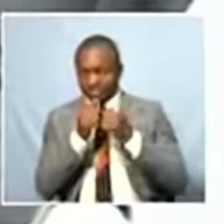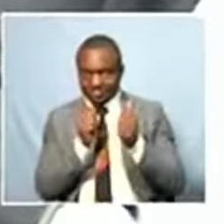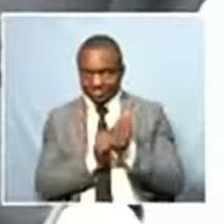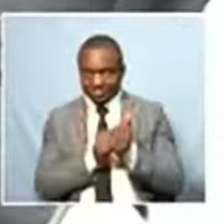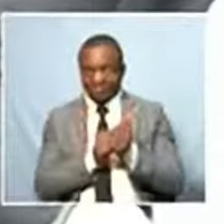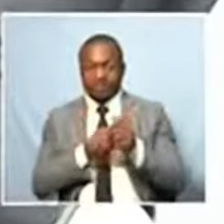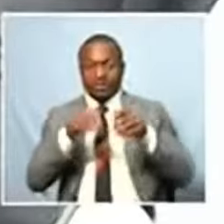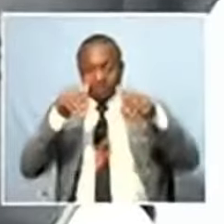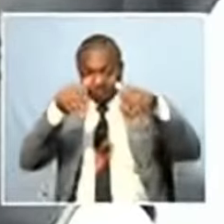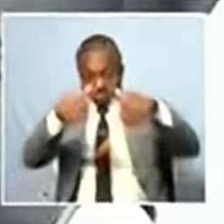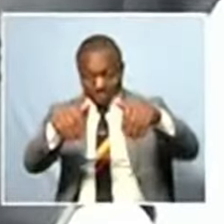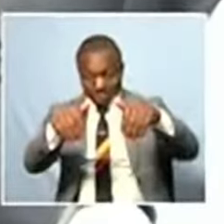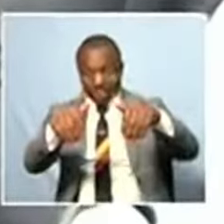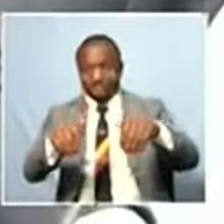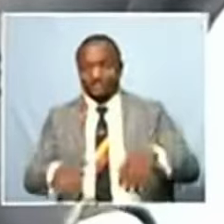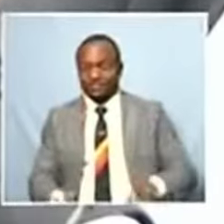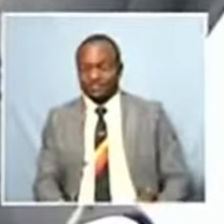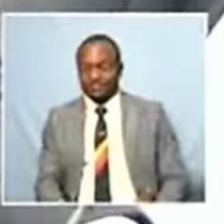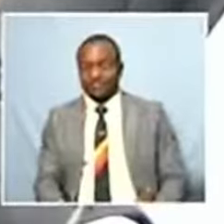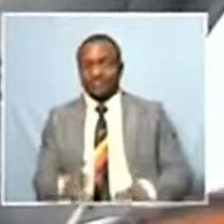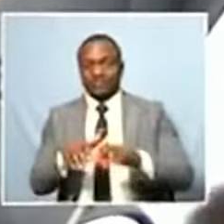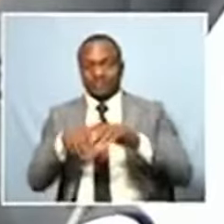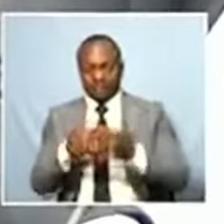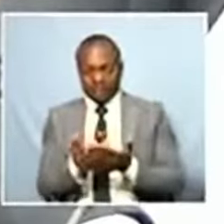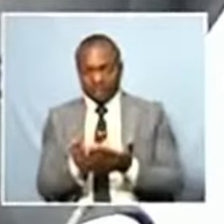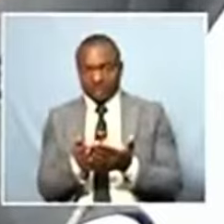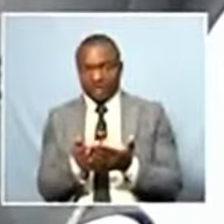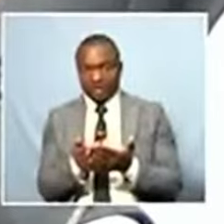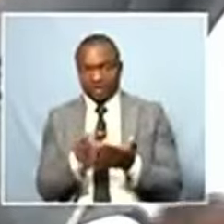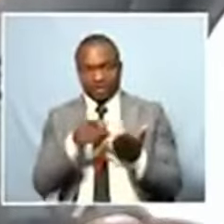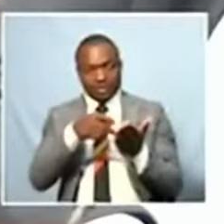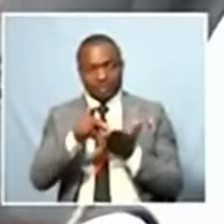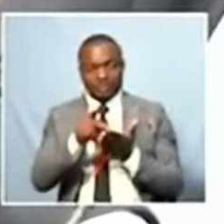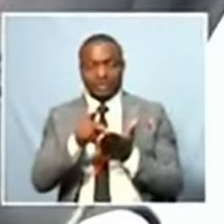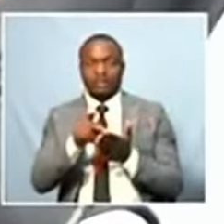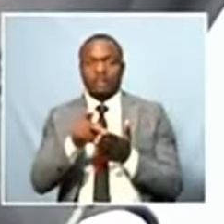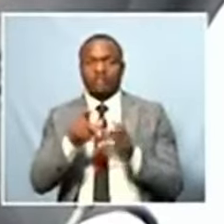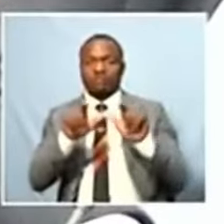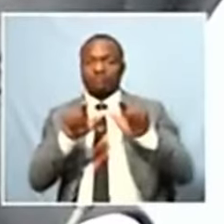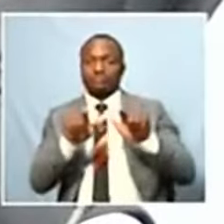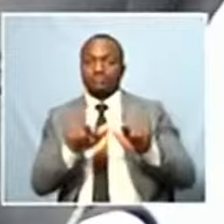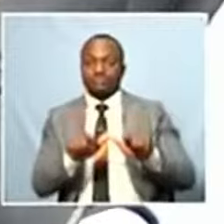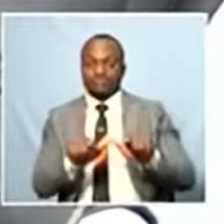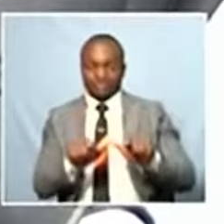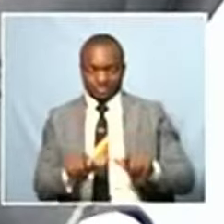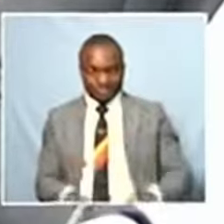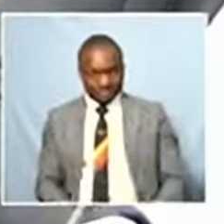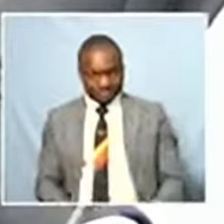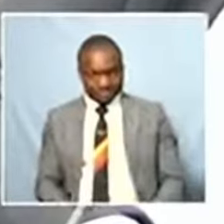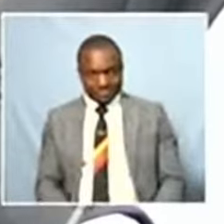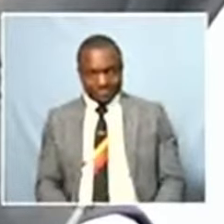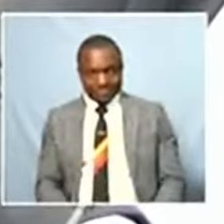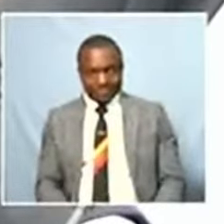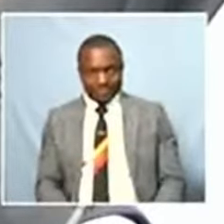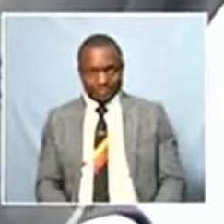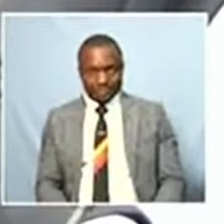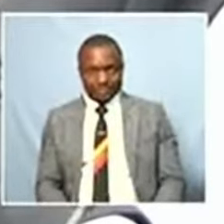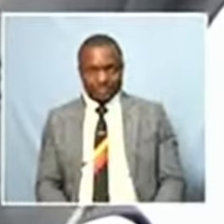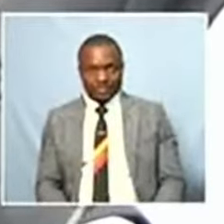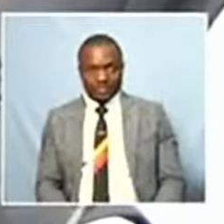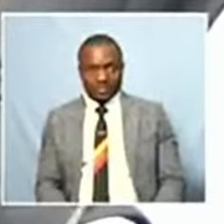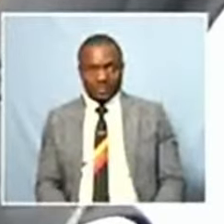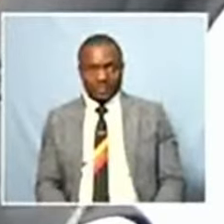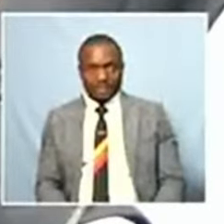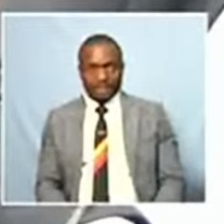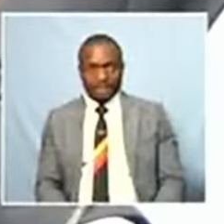the buses, big buses, and how they've been paying less in terms of tax. And I think then this has been happening